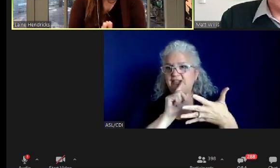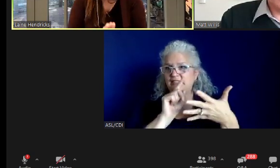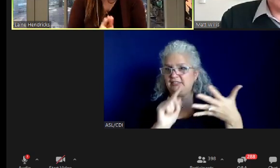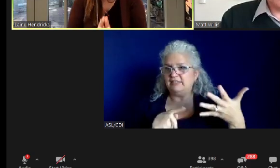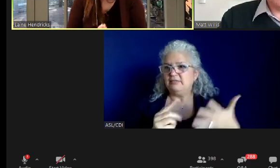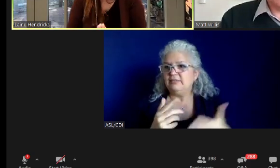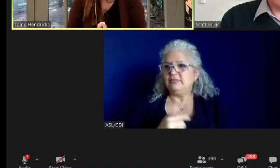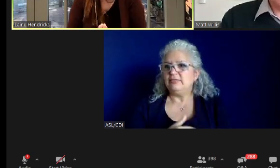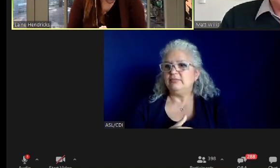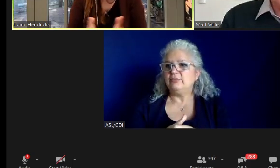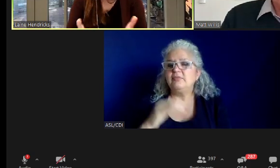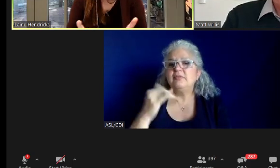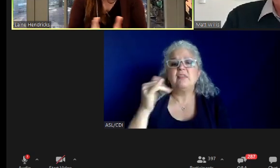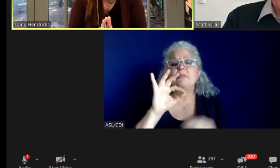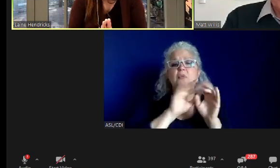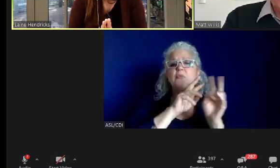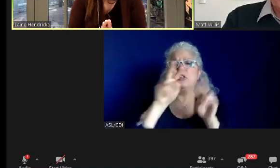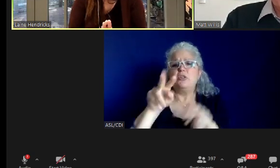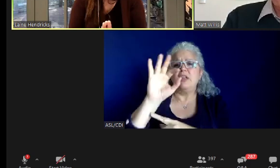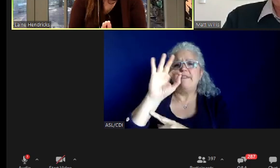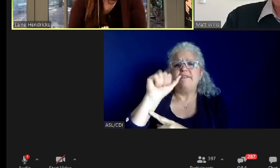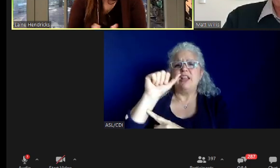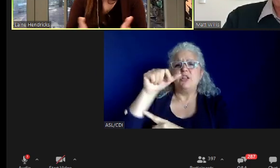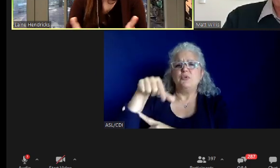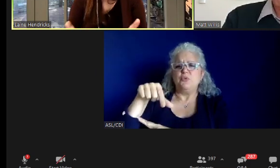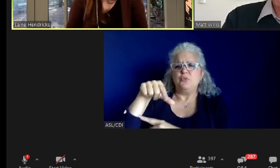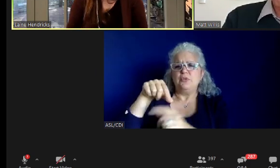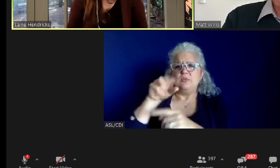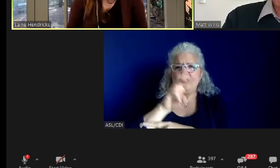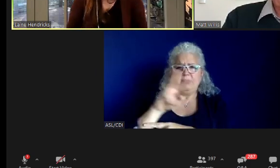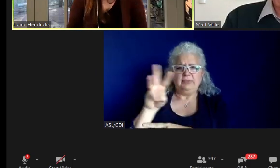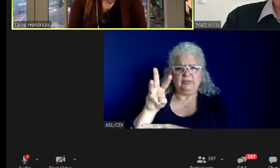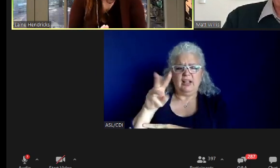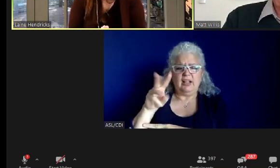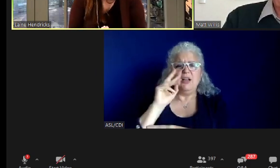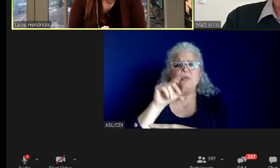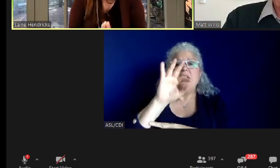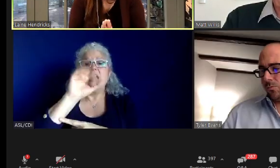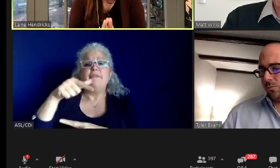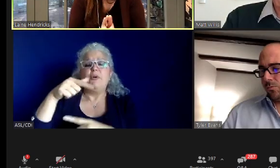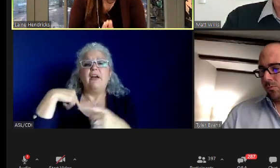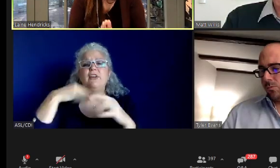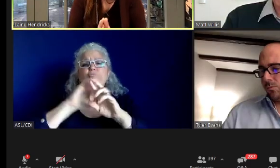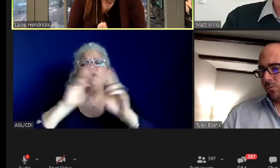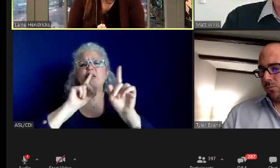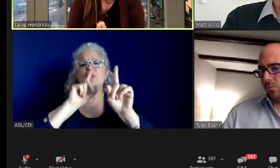offered on our website, and I'll give you that address again. It's